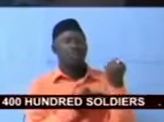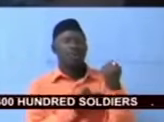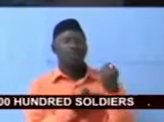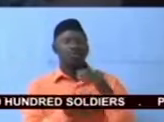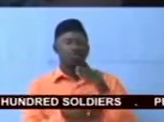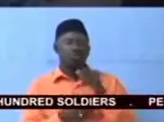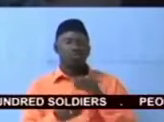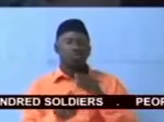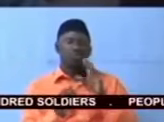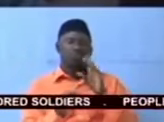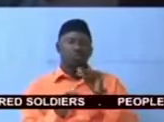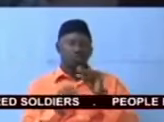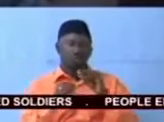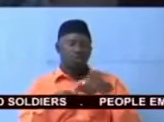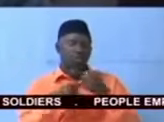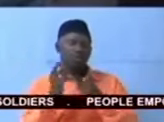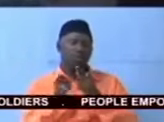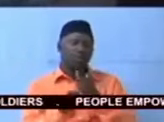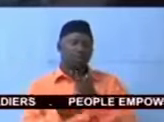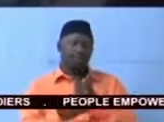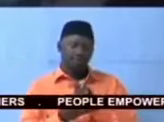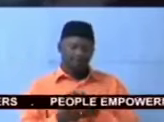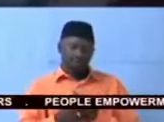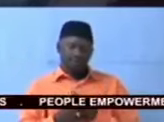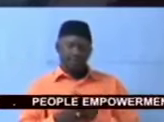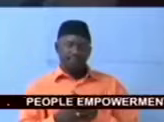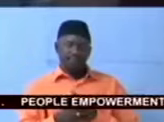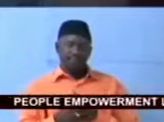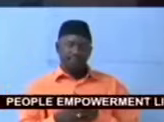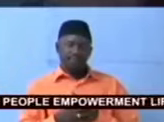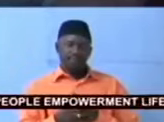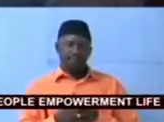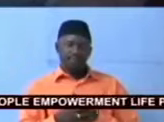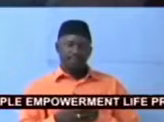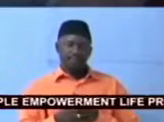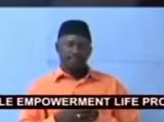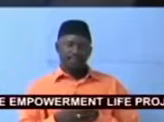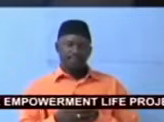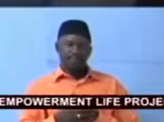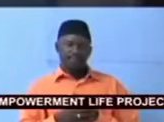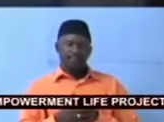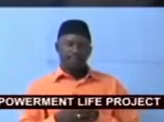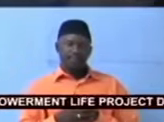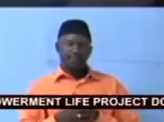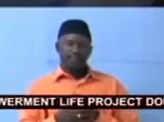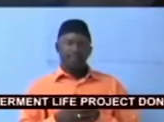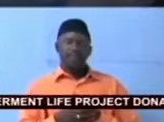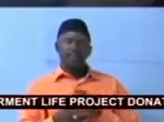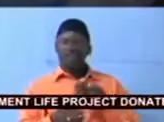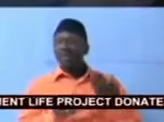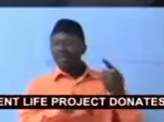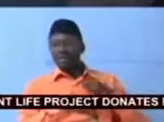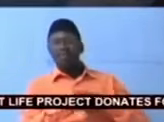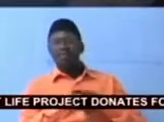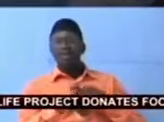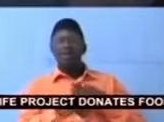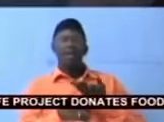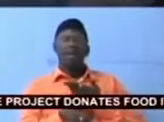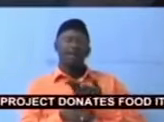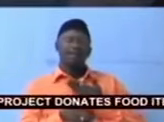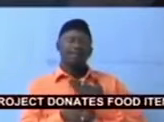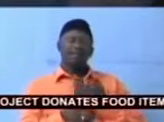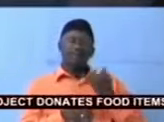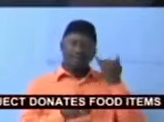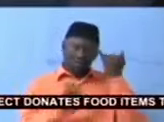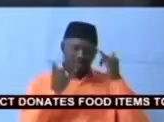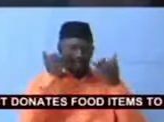interest both at the in the public domain and the government interest as well. Téteme nak amna téme aju yu bari yo